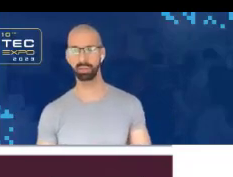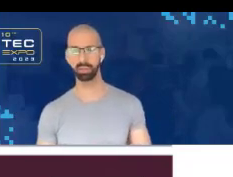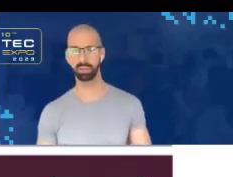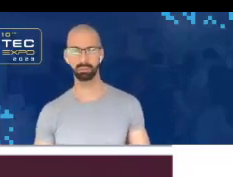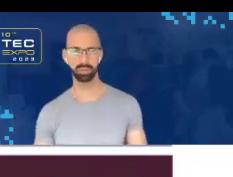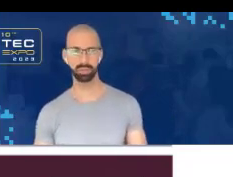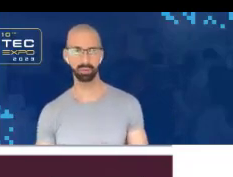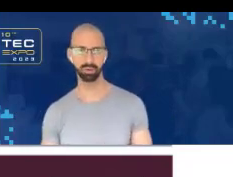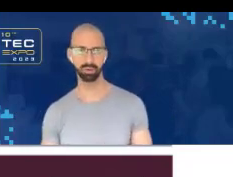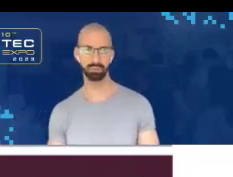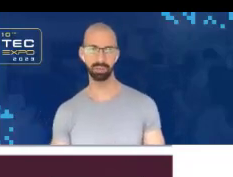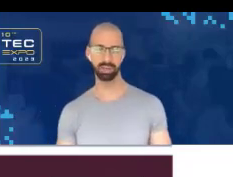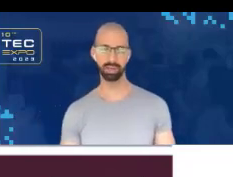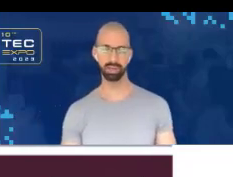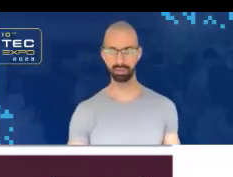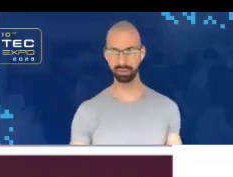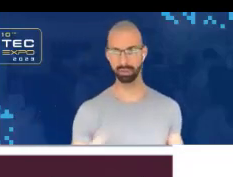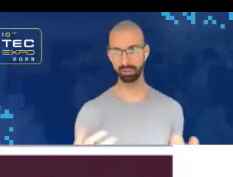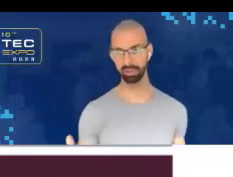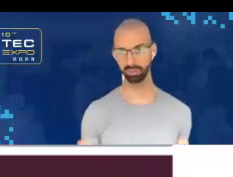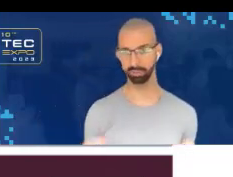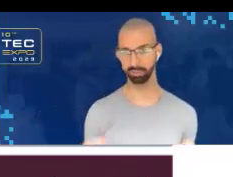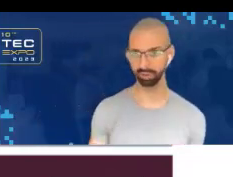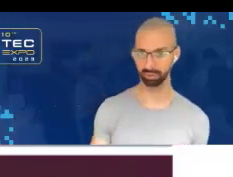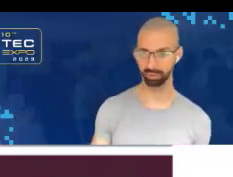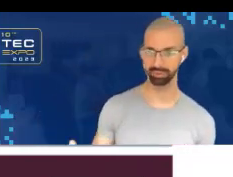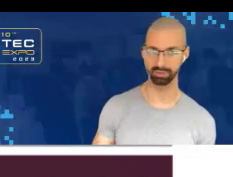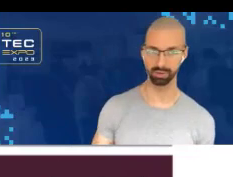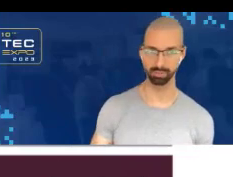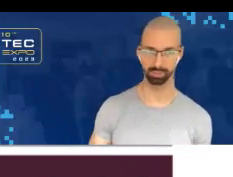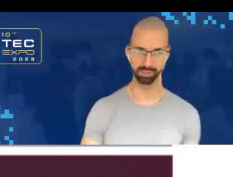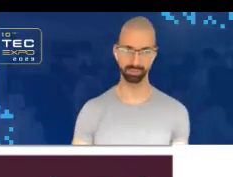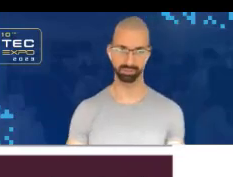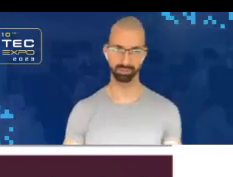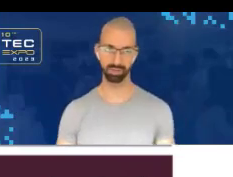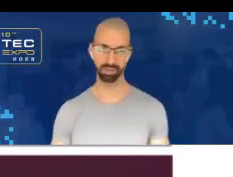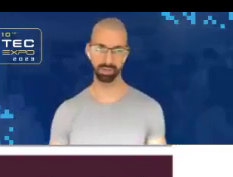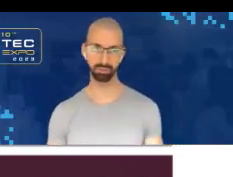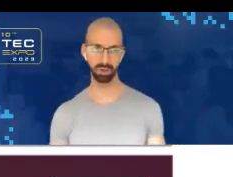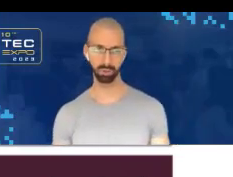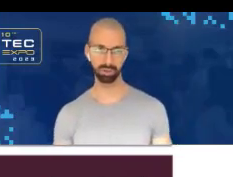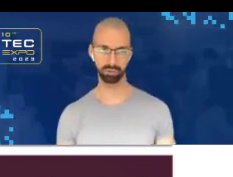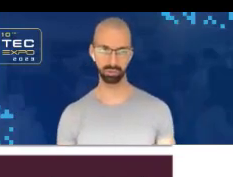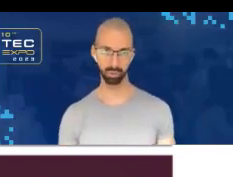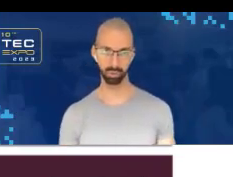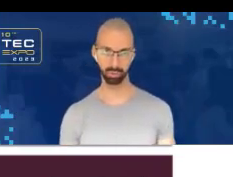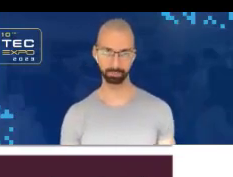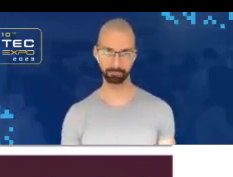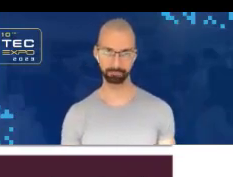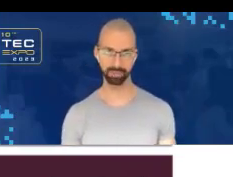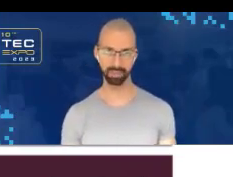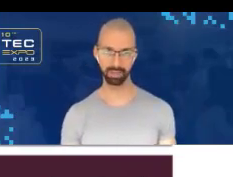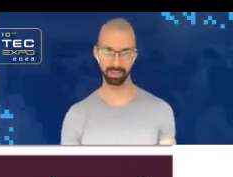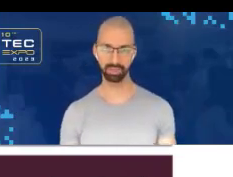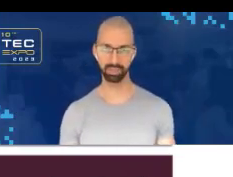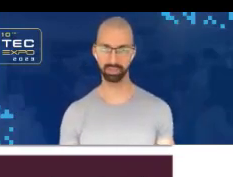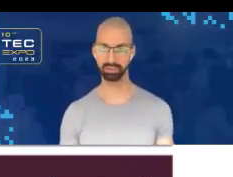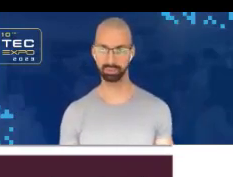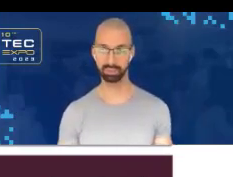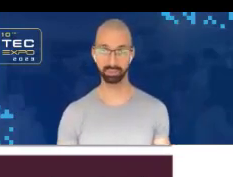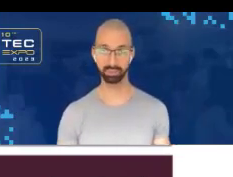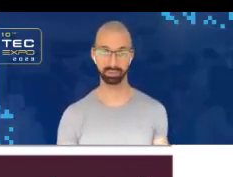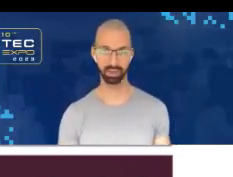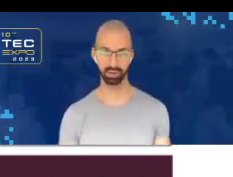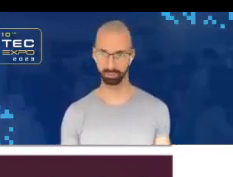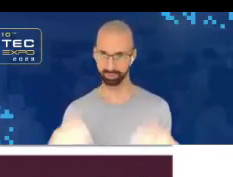faster way. So I think that one of the essential things when we are creating this kind of projects is always to